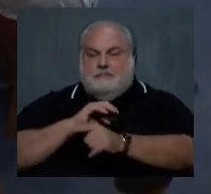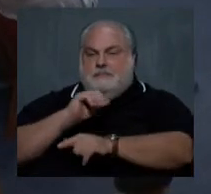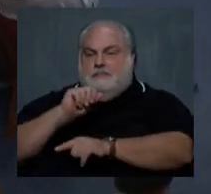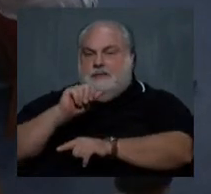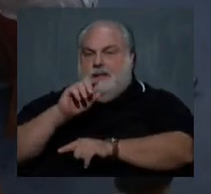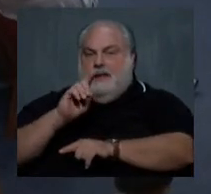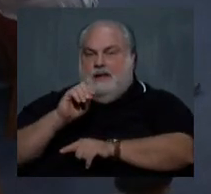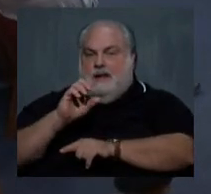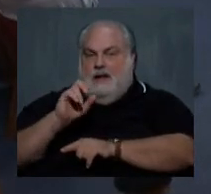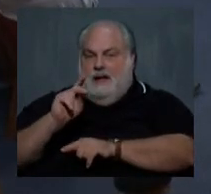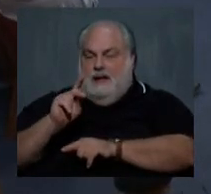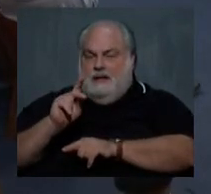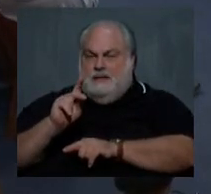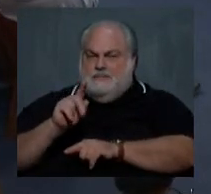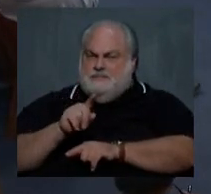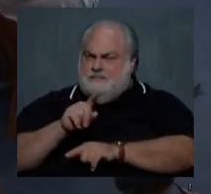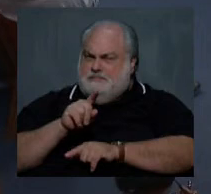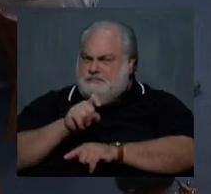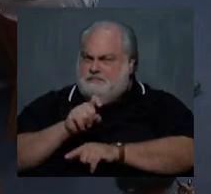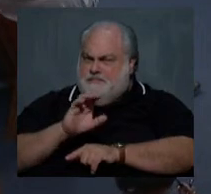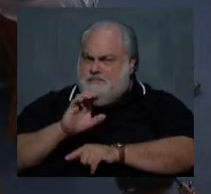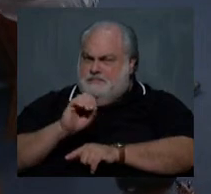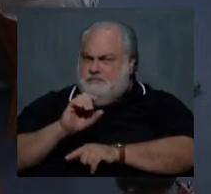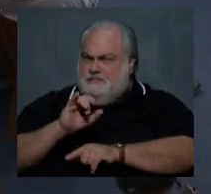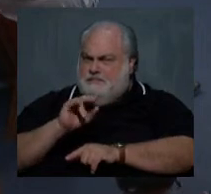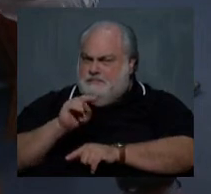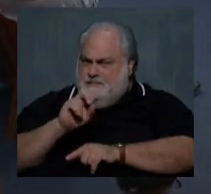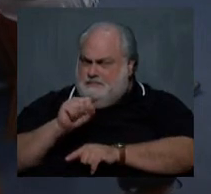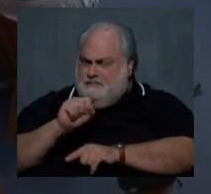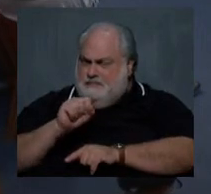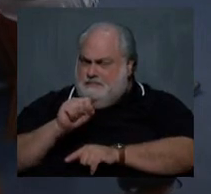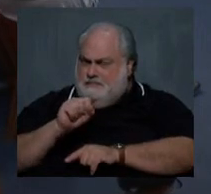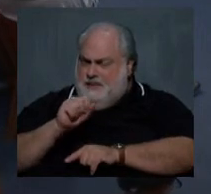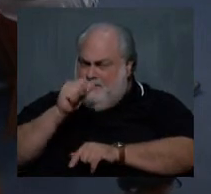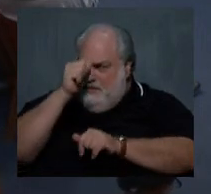you're next, please. Mr. Collins, if I'm not